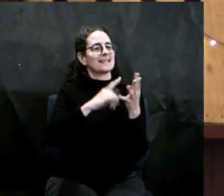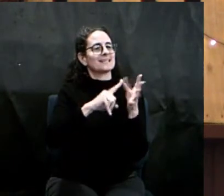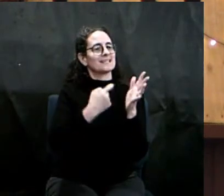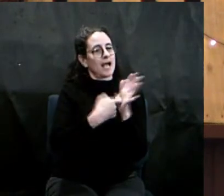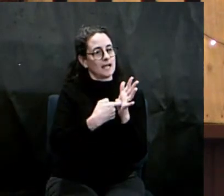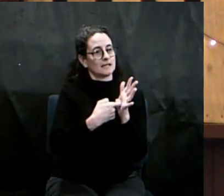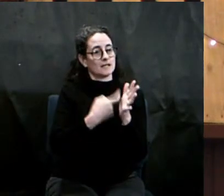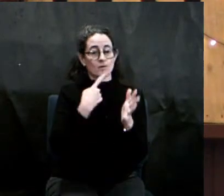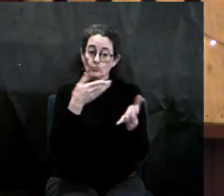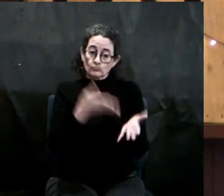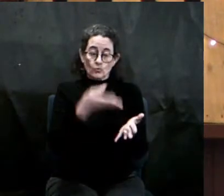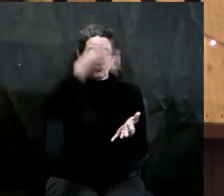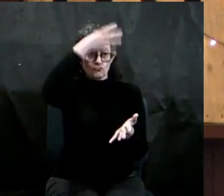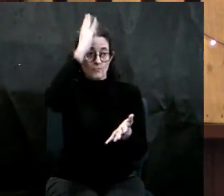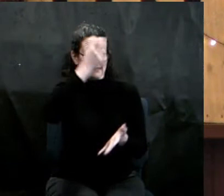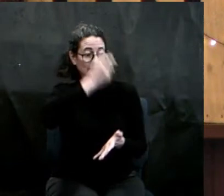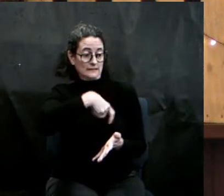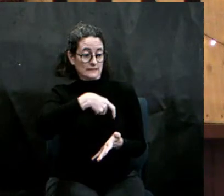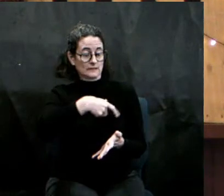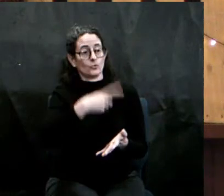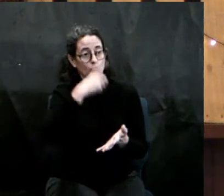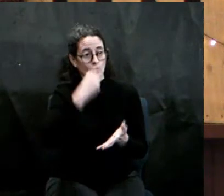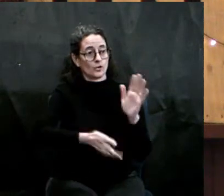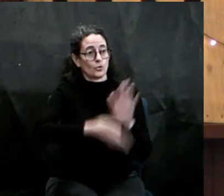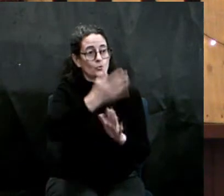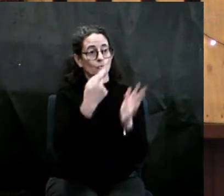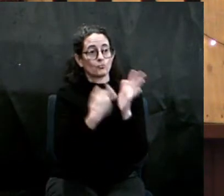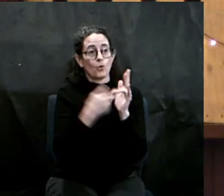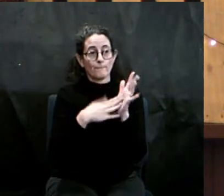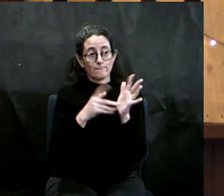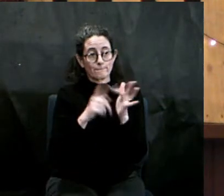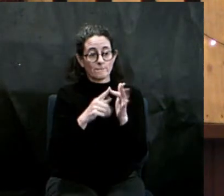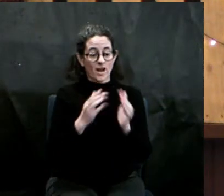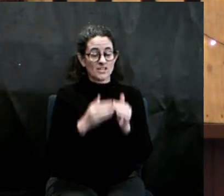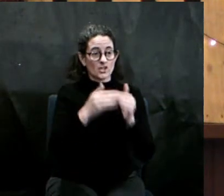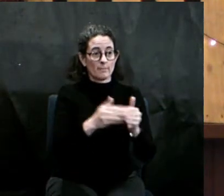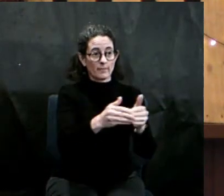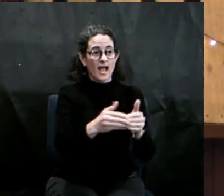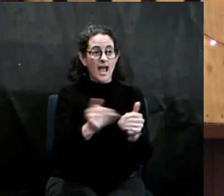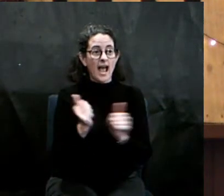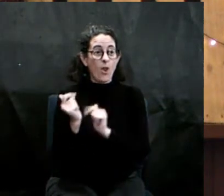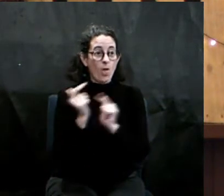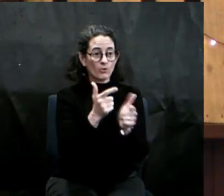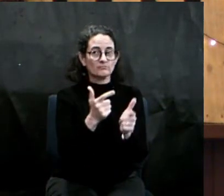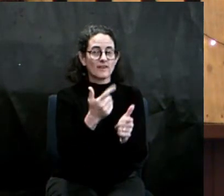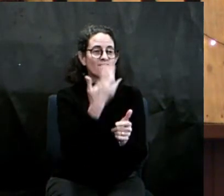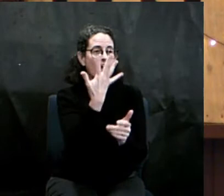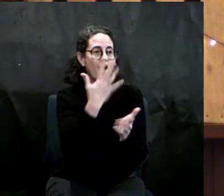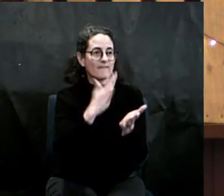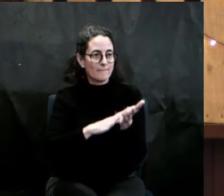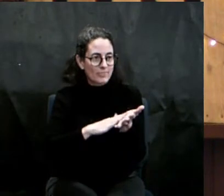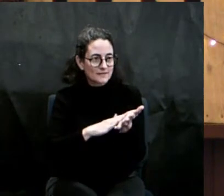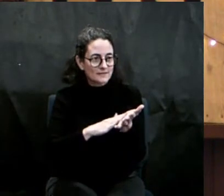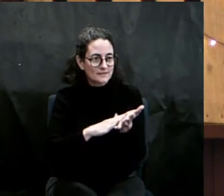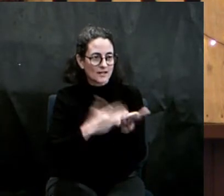will go. So he was shipped off to Rome. How long does it take to get to Rome by a ship? Well, it takes about 5 months when you go at the wrong time of the year and you